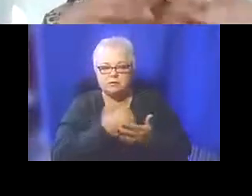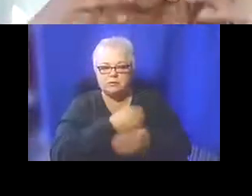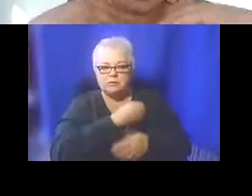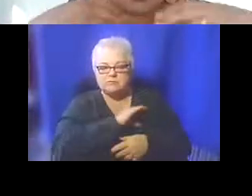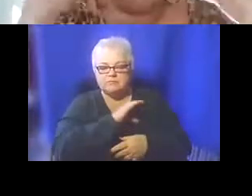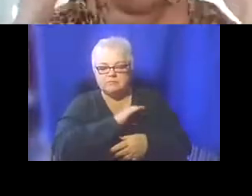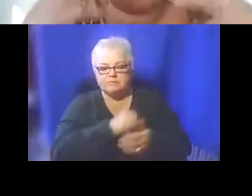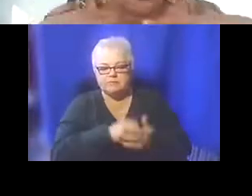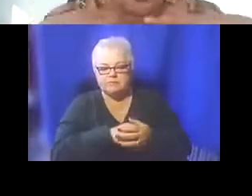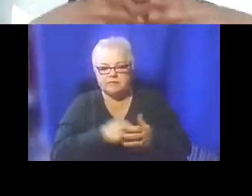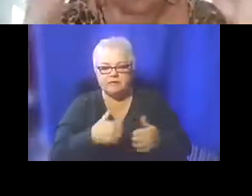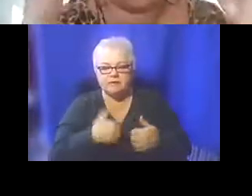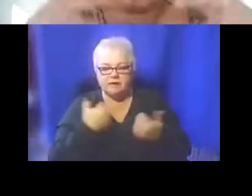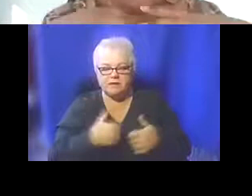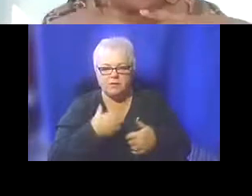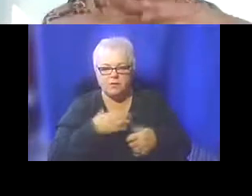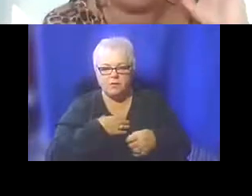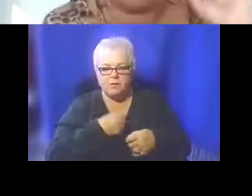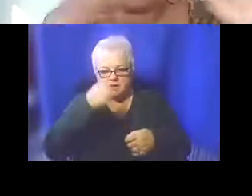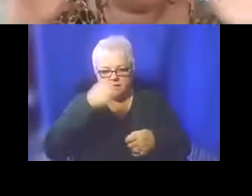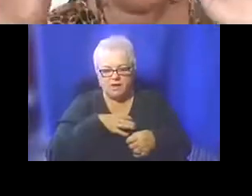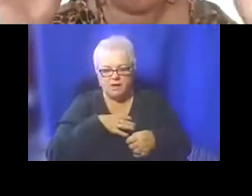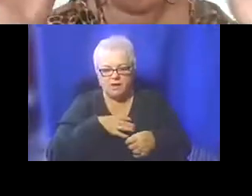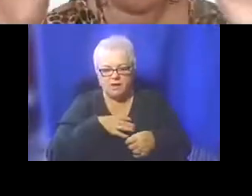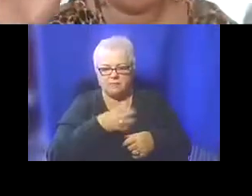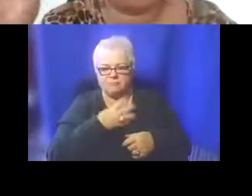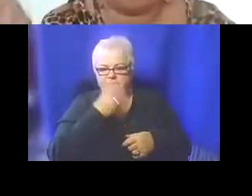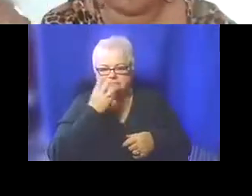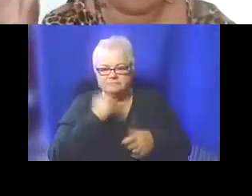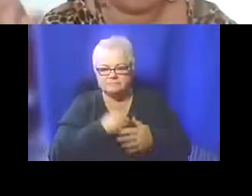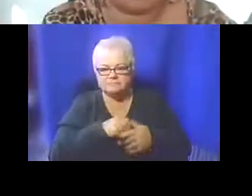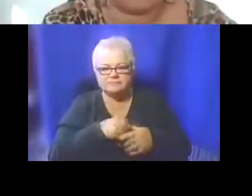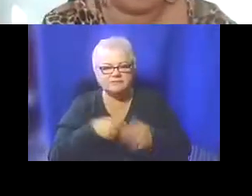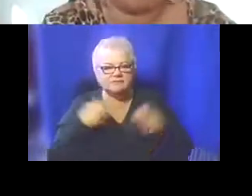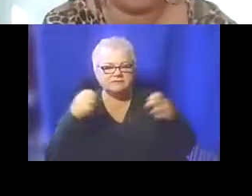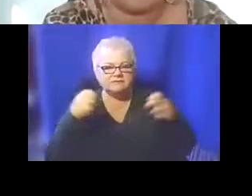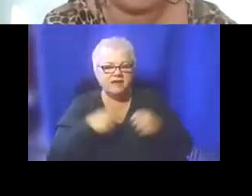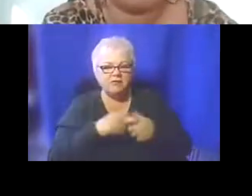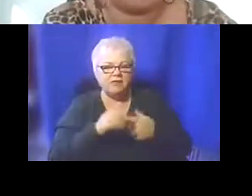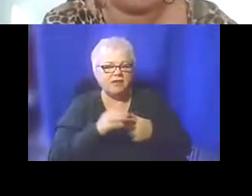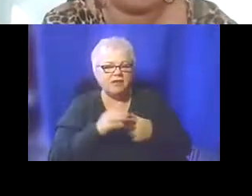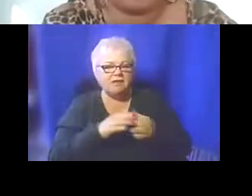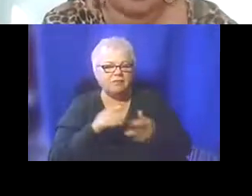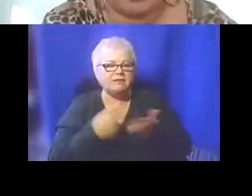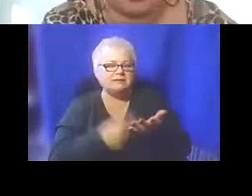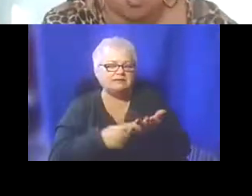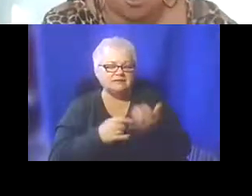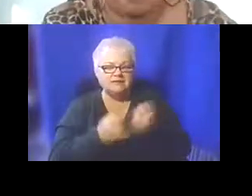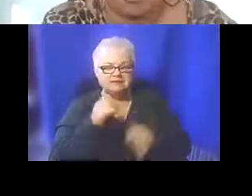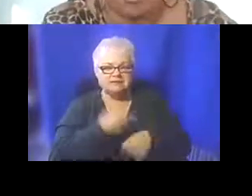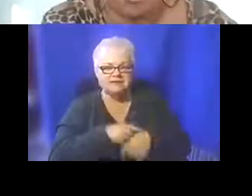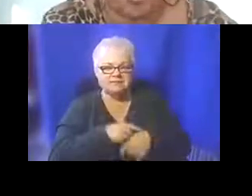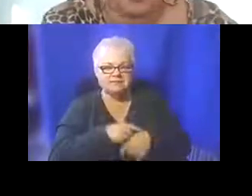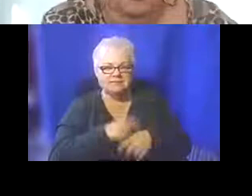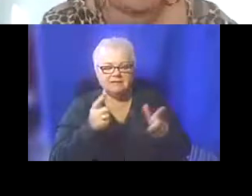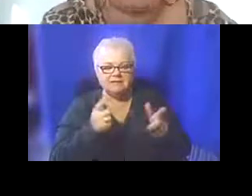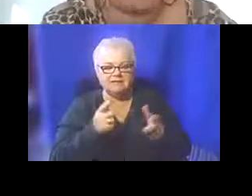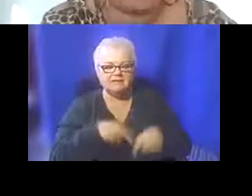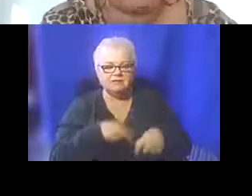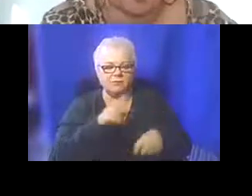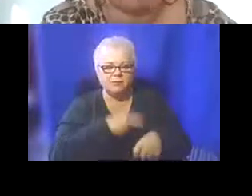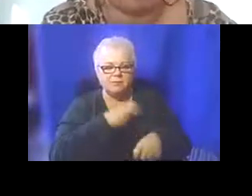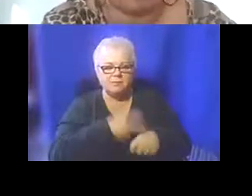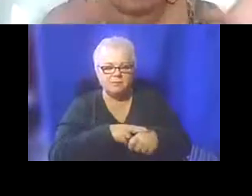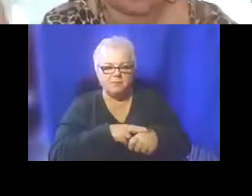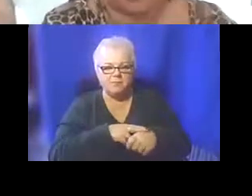and he was a young white guy, super attractive, like fit all of the different boxes that we went over last time of like being the norm. And